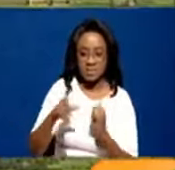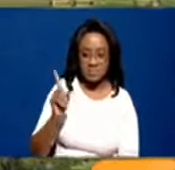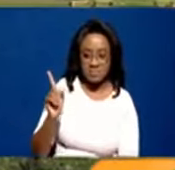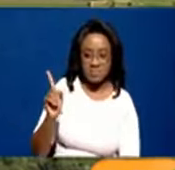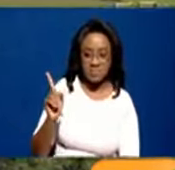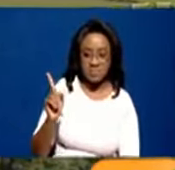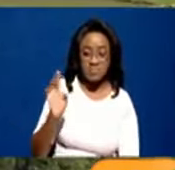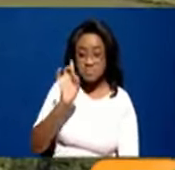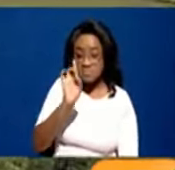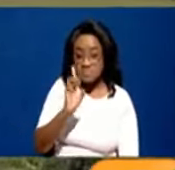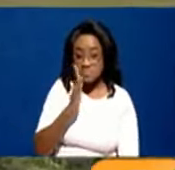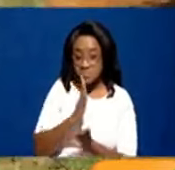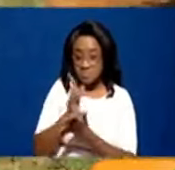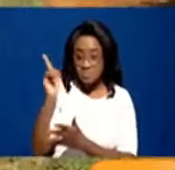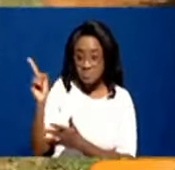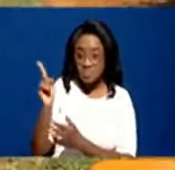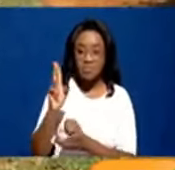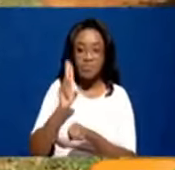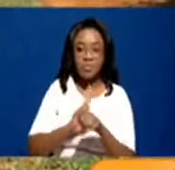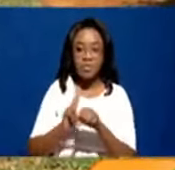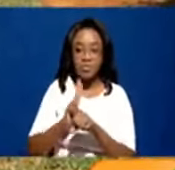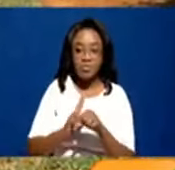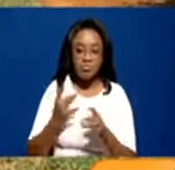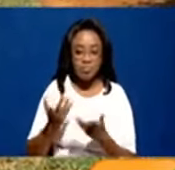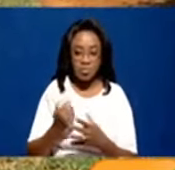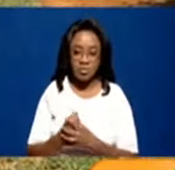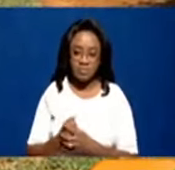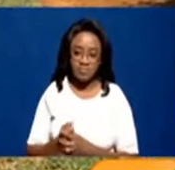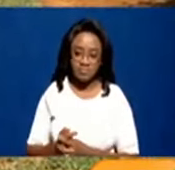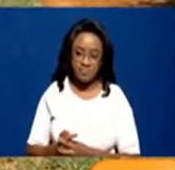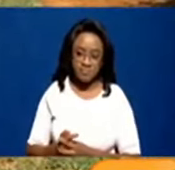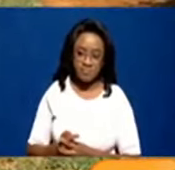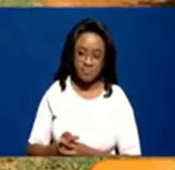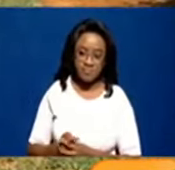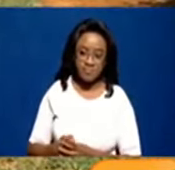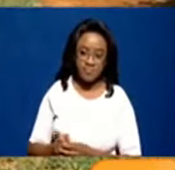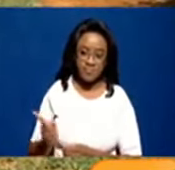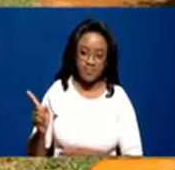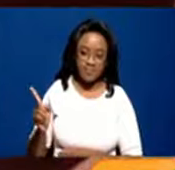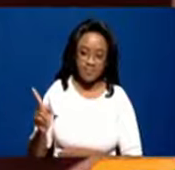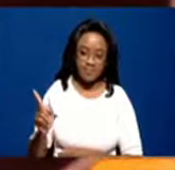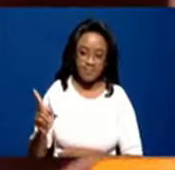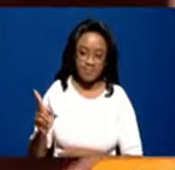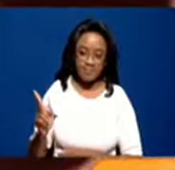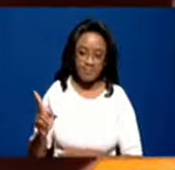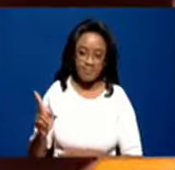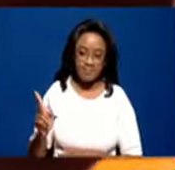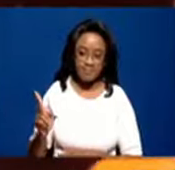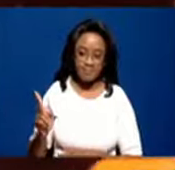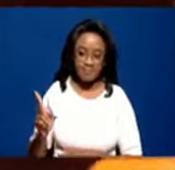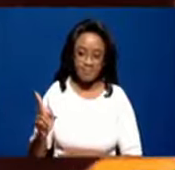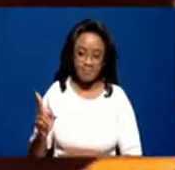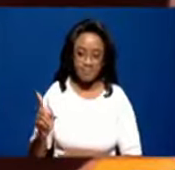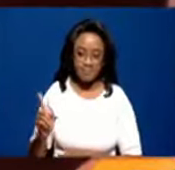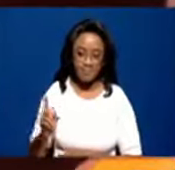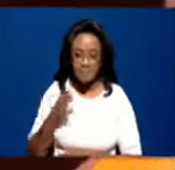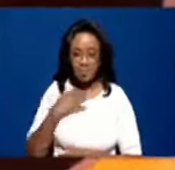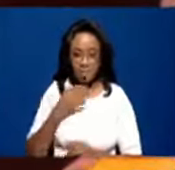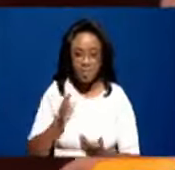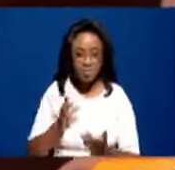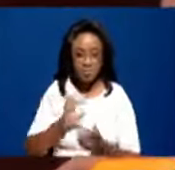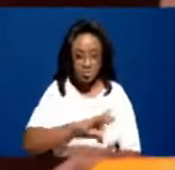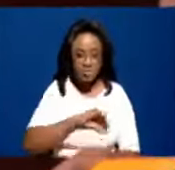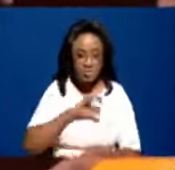Well, in reality, growers here are involved in what is known as precision agriculture, the science of improving crop